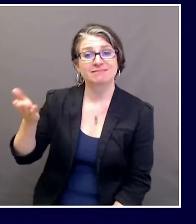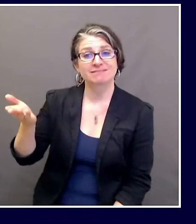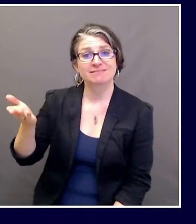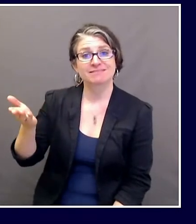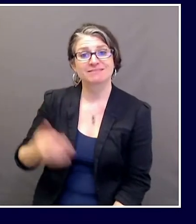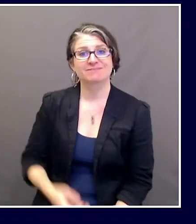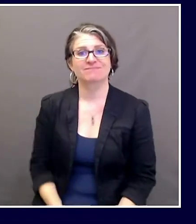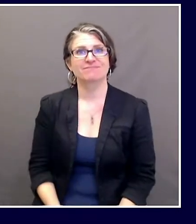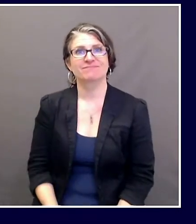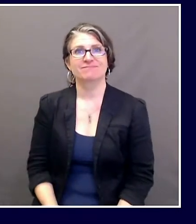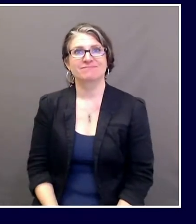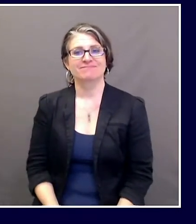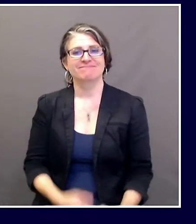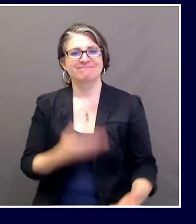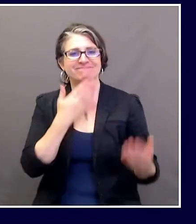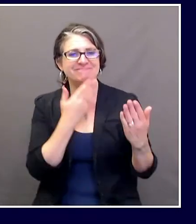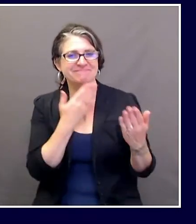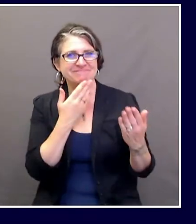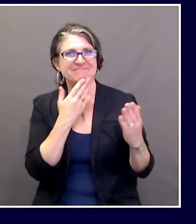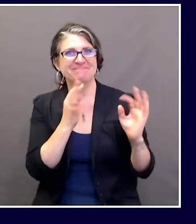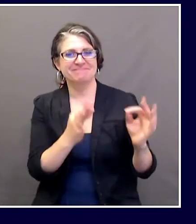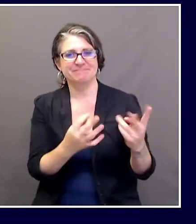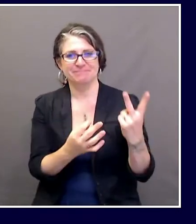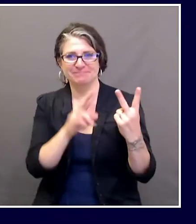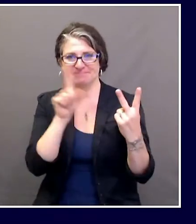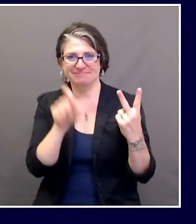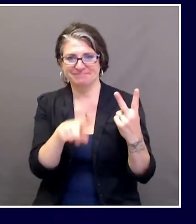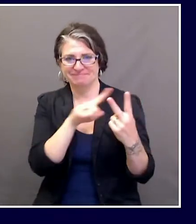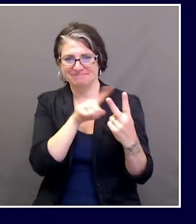Thank you very much. I have a couple of questions.